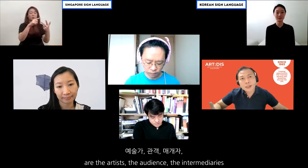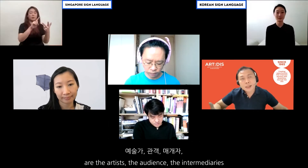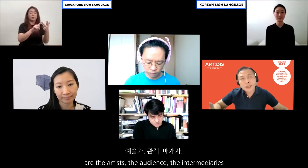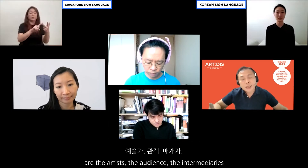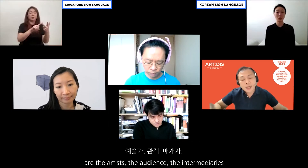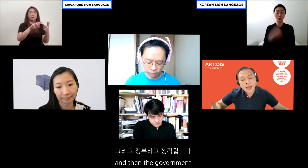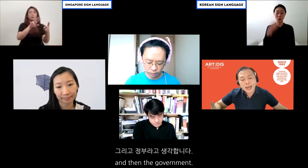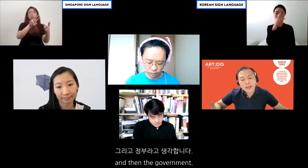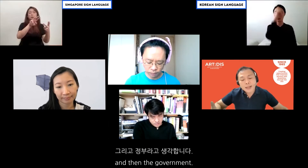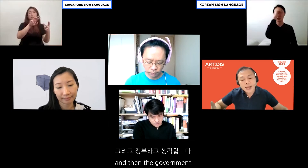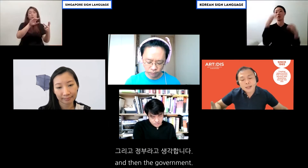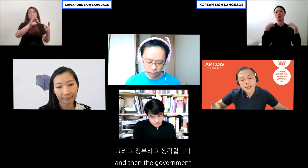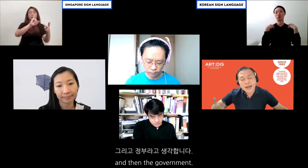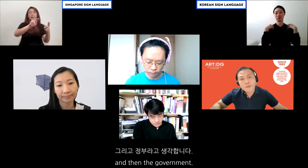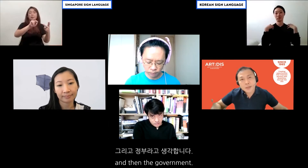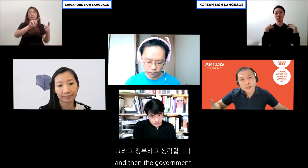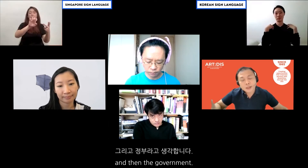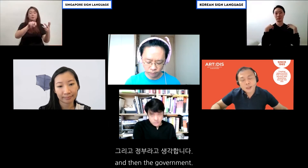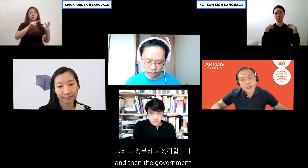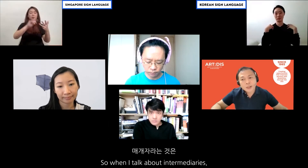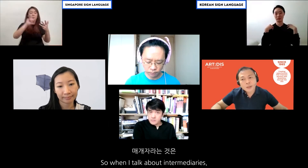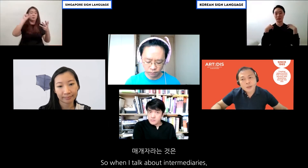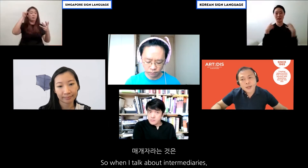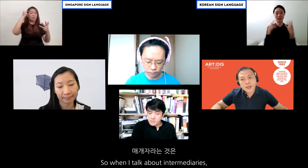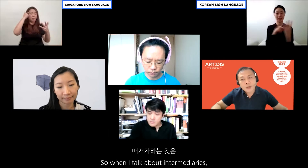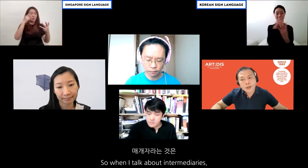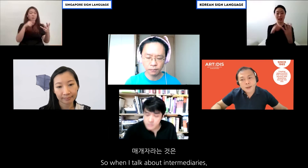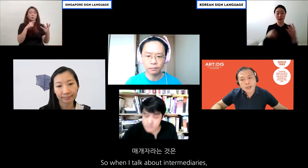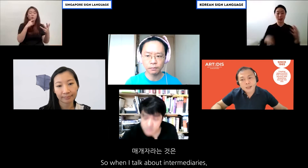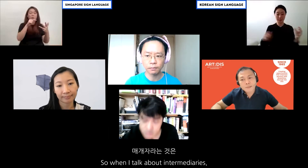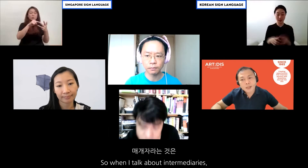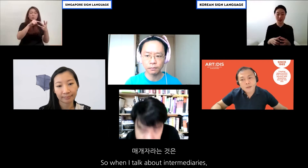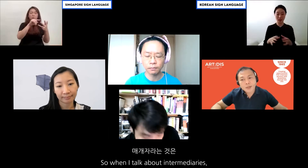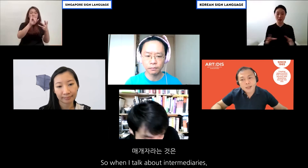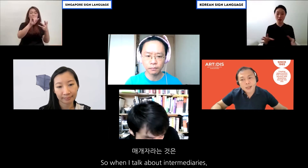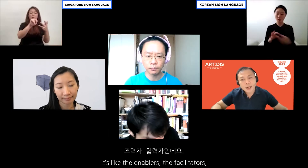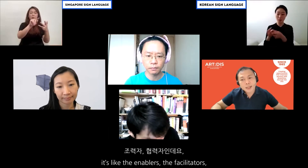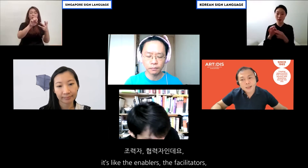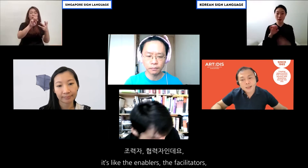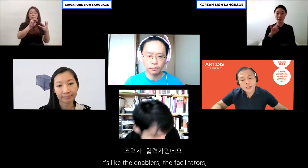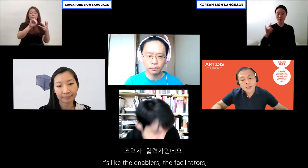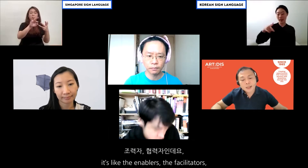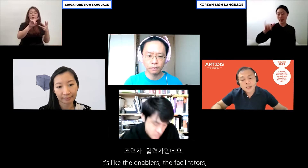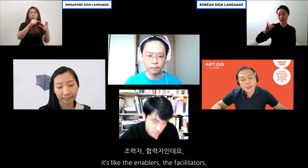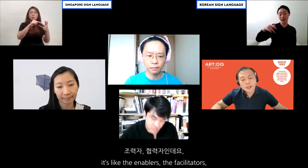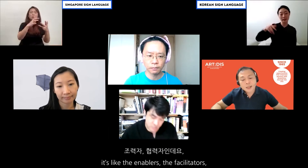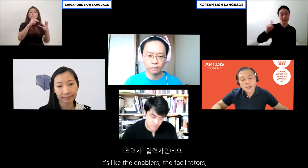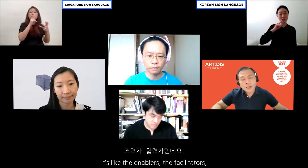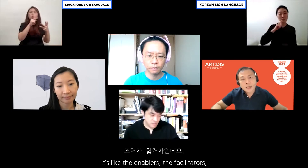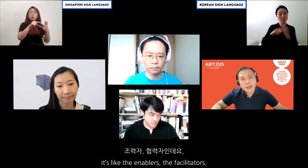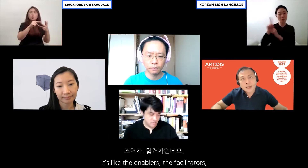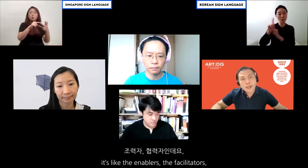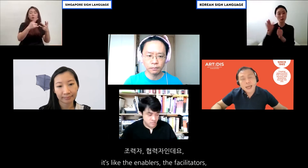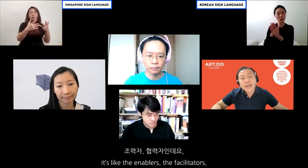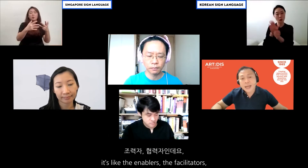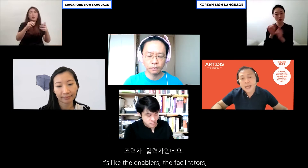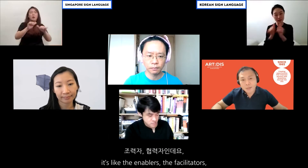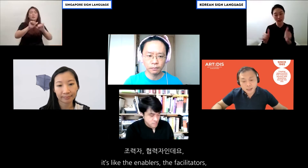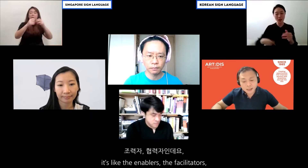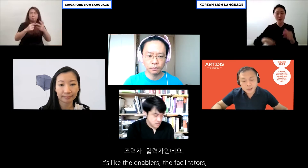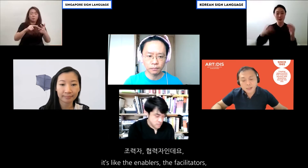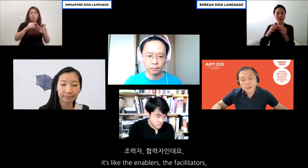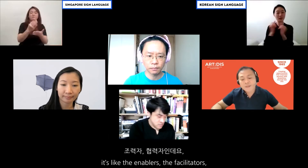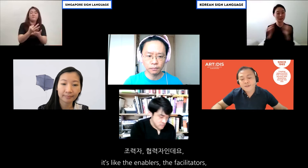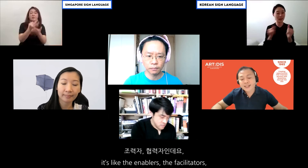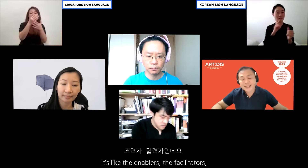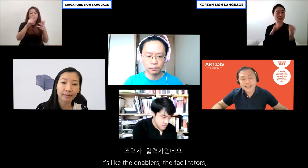intermediaries, and then the government. So when I talk about intermediaries, it's like the